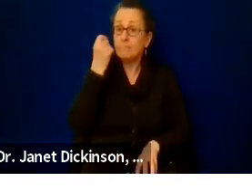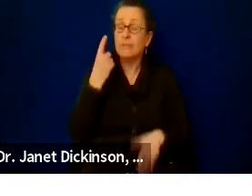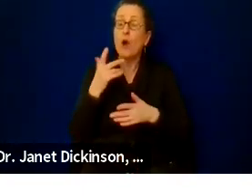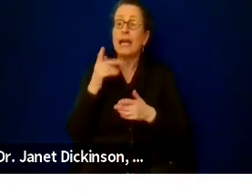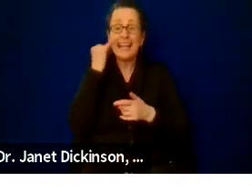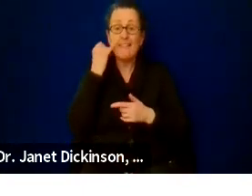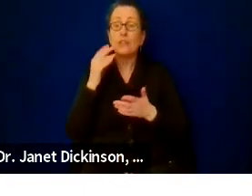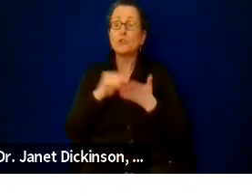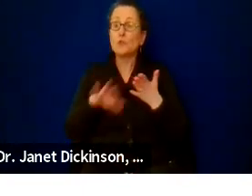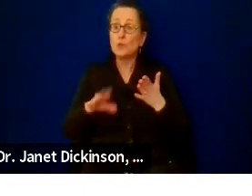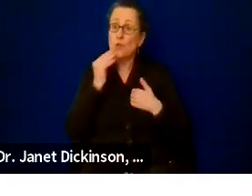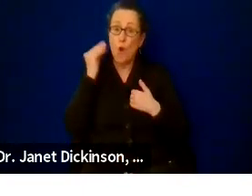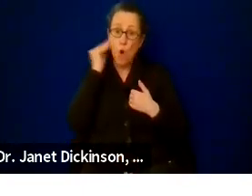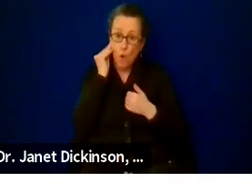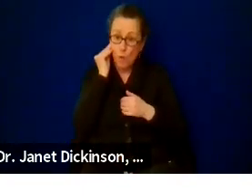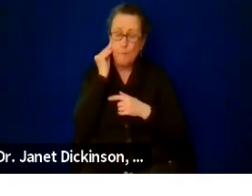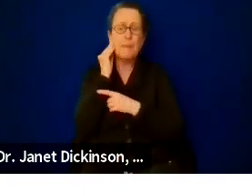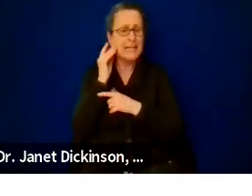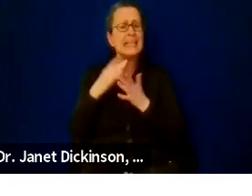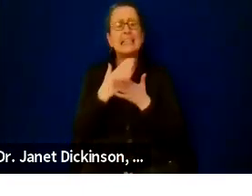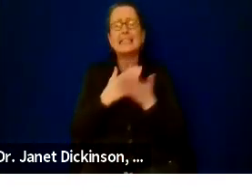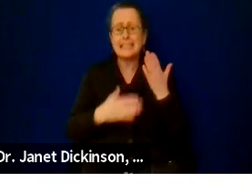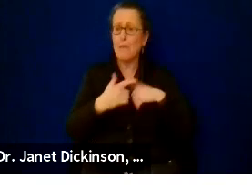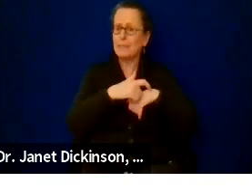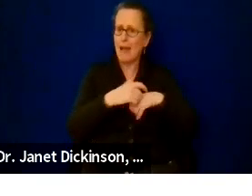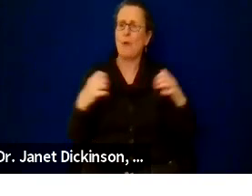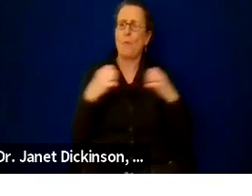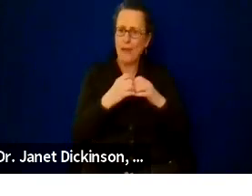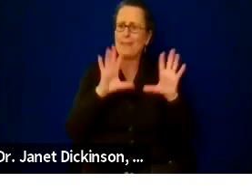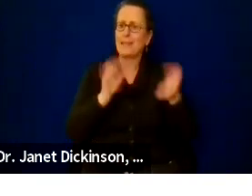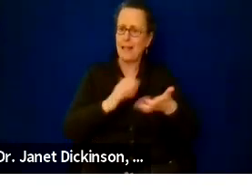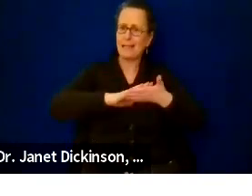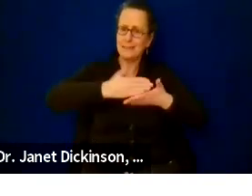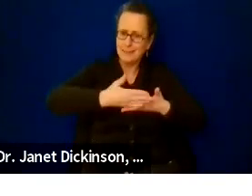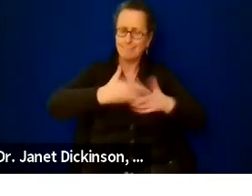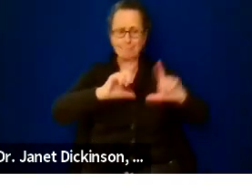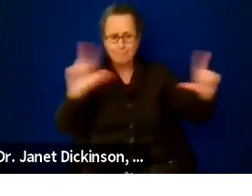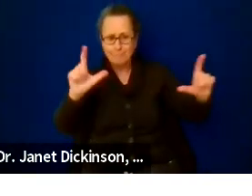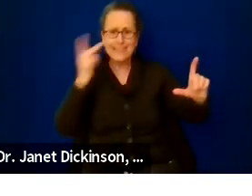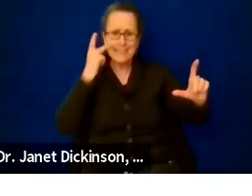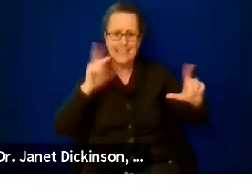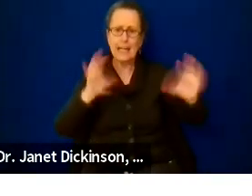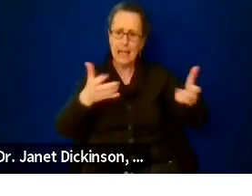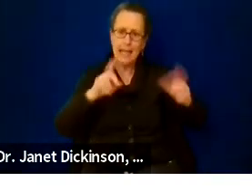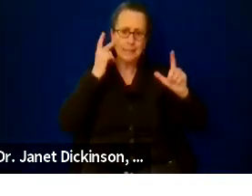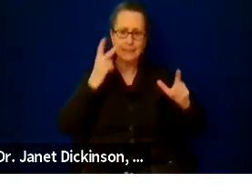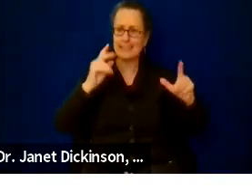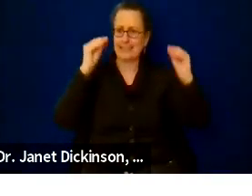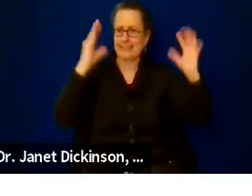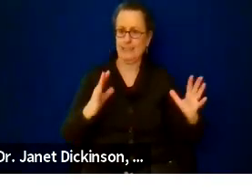be done during class time by the students who are sitting in front of him or her. And then the students who are